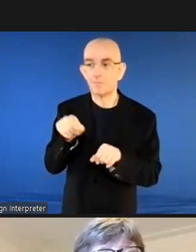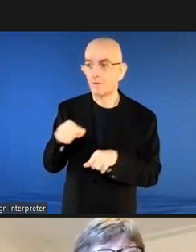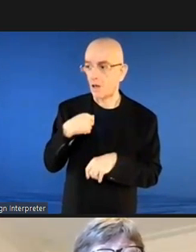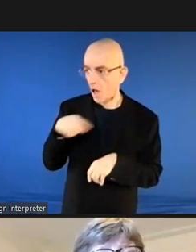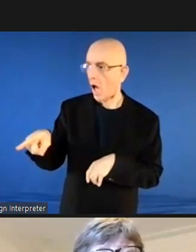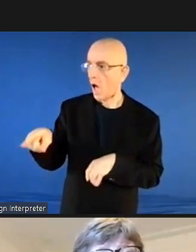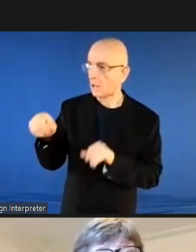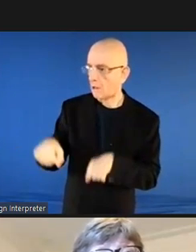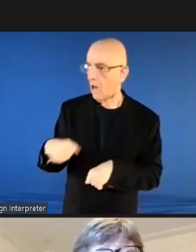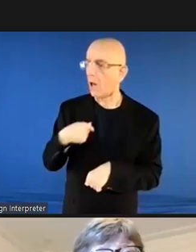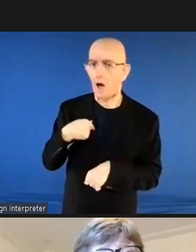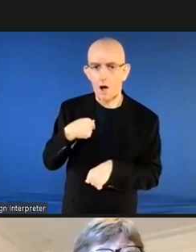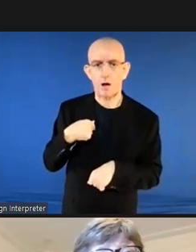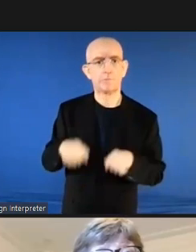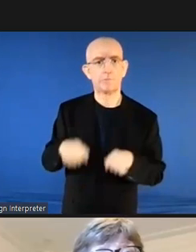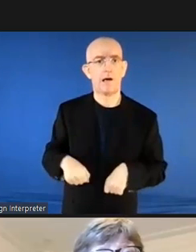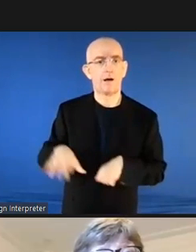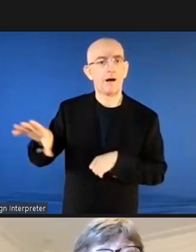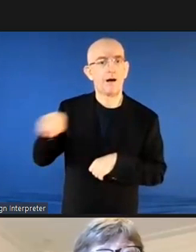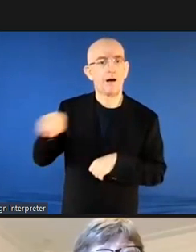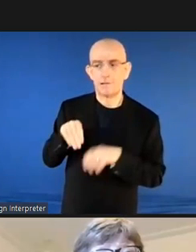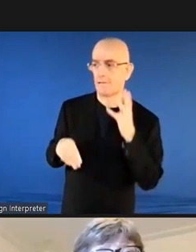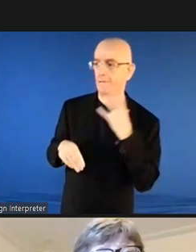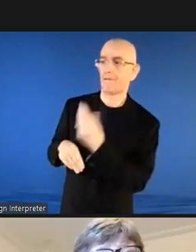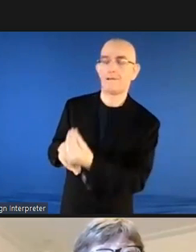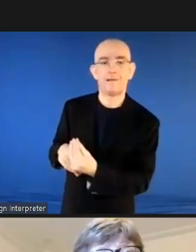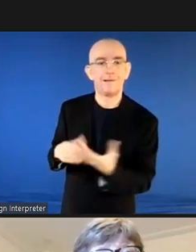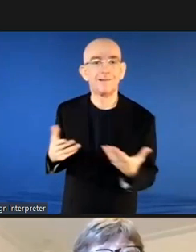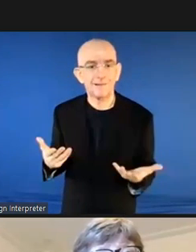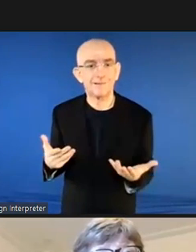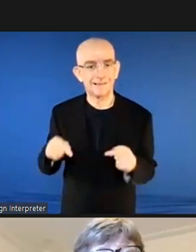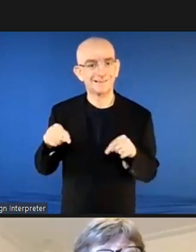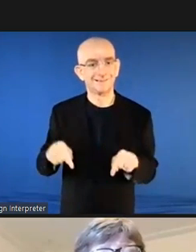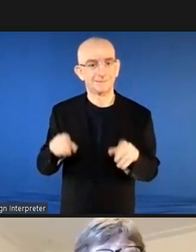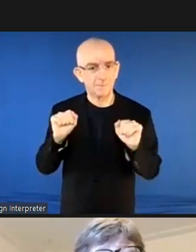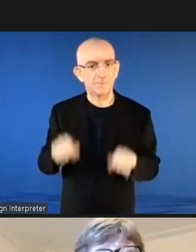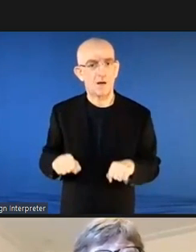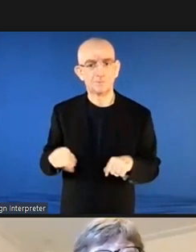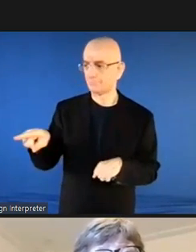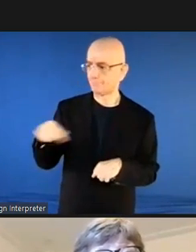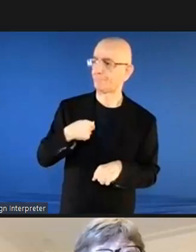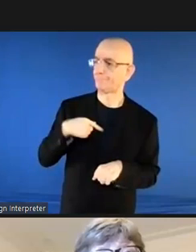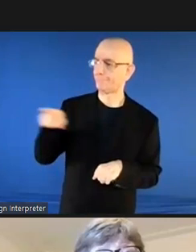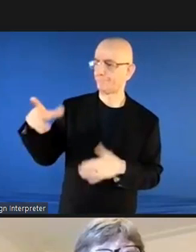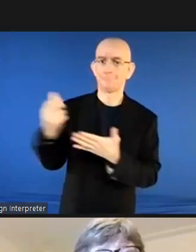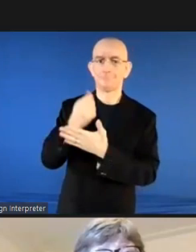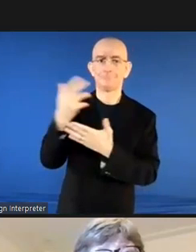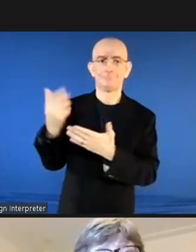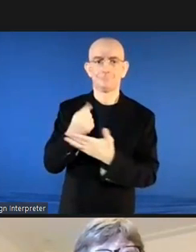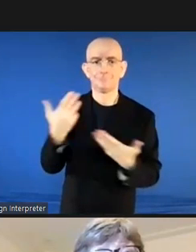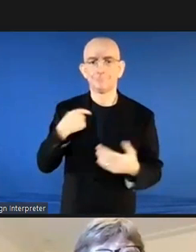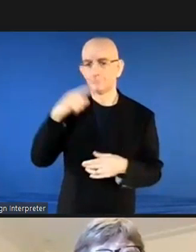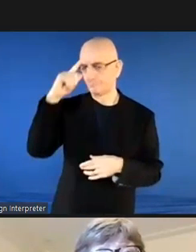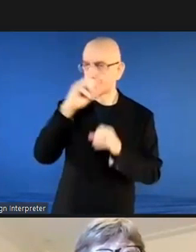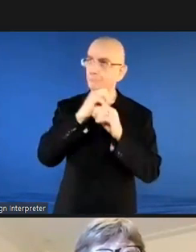am also able to I can achieve my dreams. Rather than sitting in a place where they're unable to